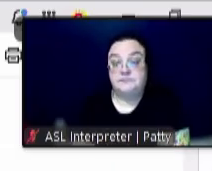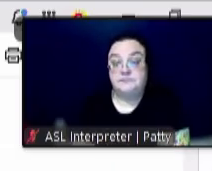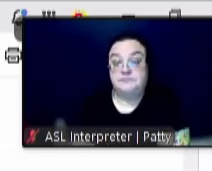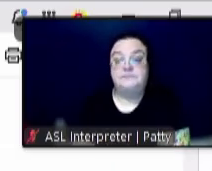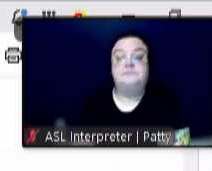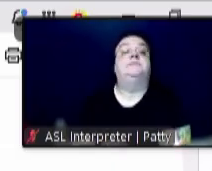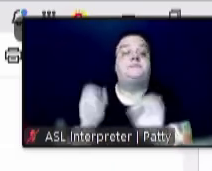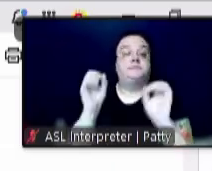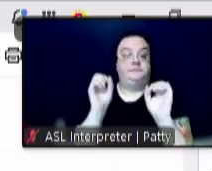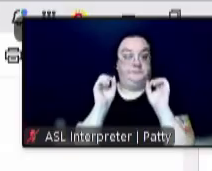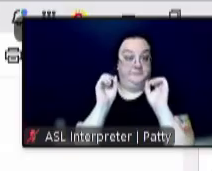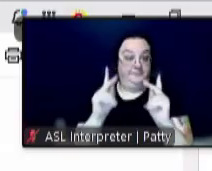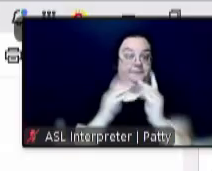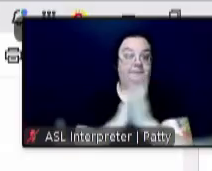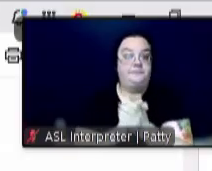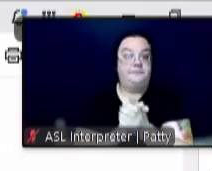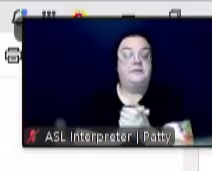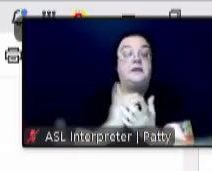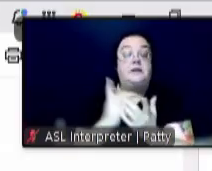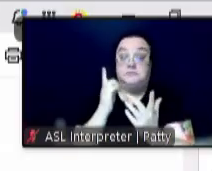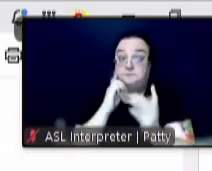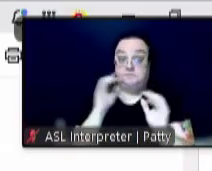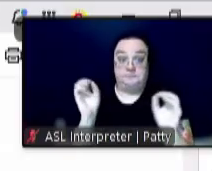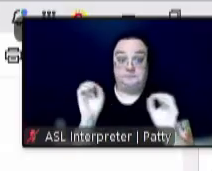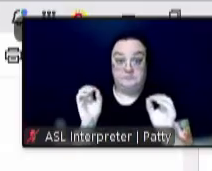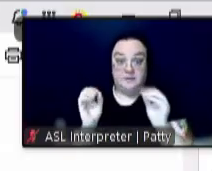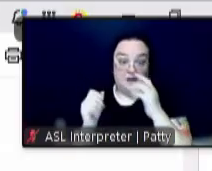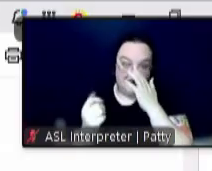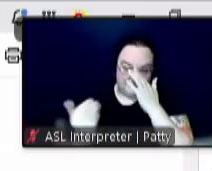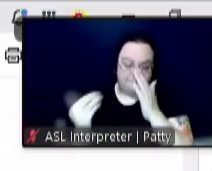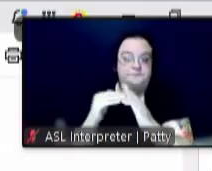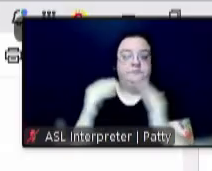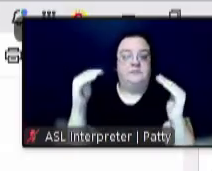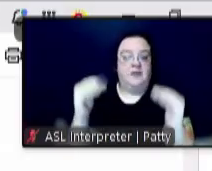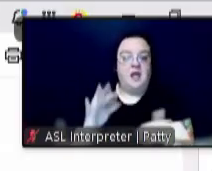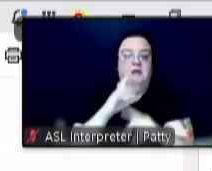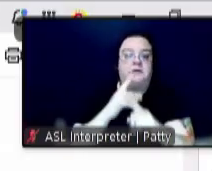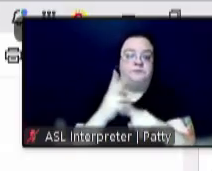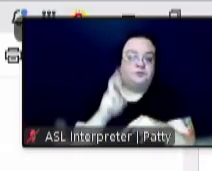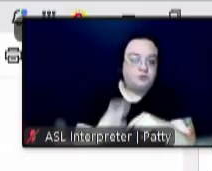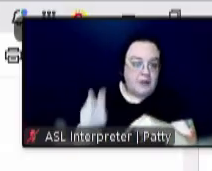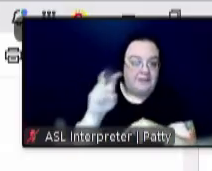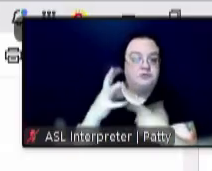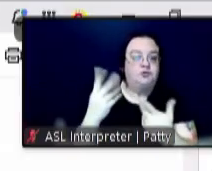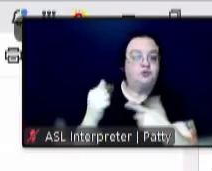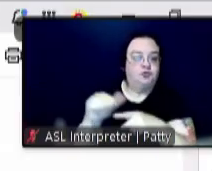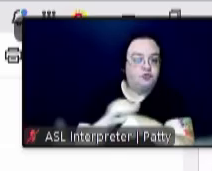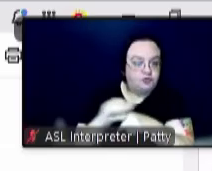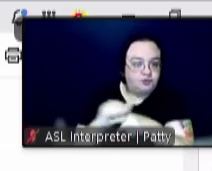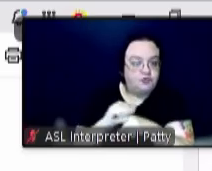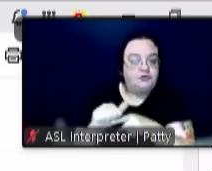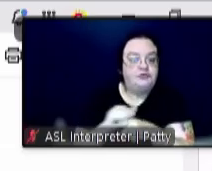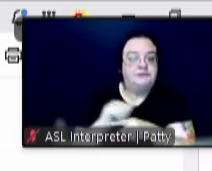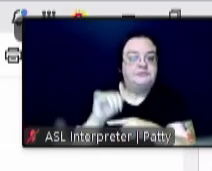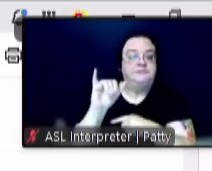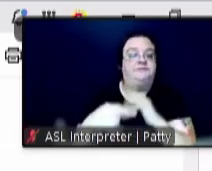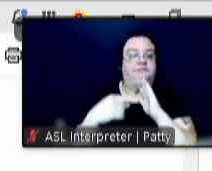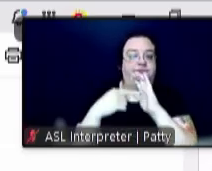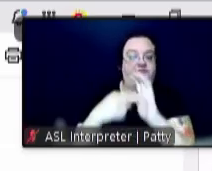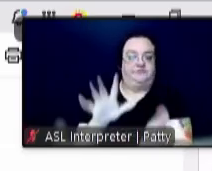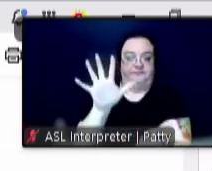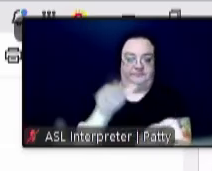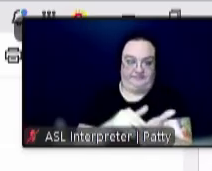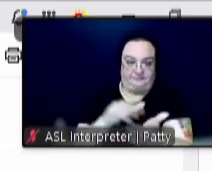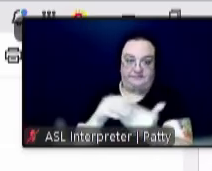Okay. Hearing nothing, again, down to travel and training. While that shows a